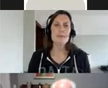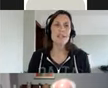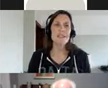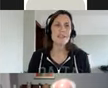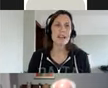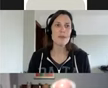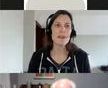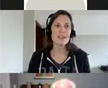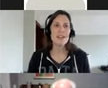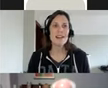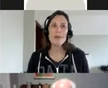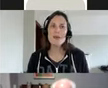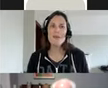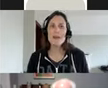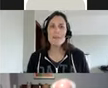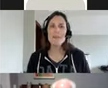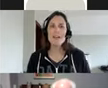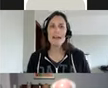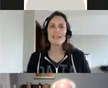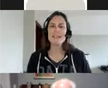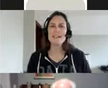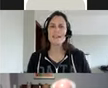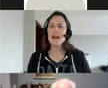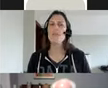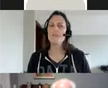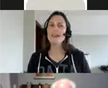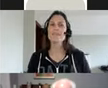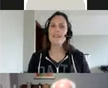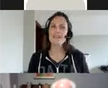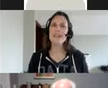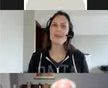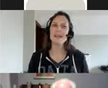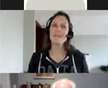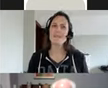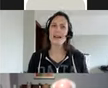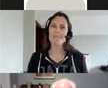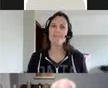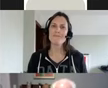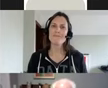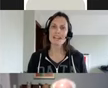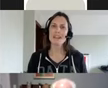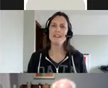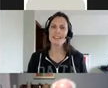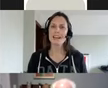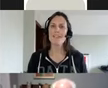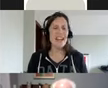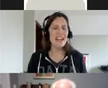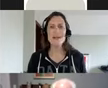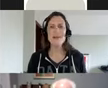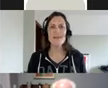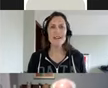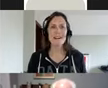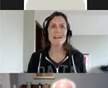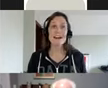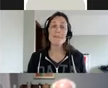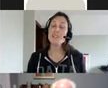map projection collaborators. And we wrote a paper that has the top, it is my favorite title that I have any paper